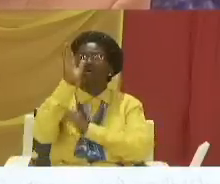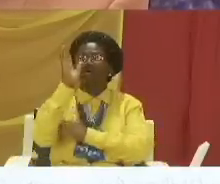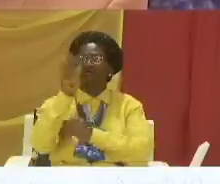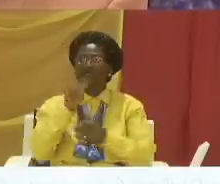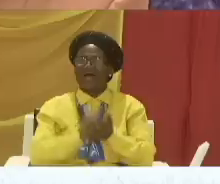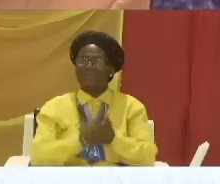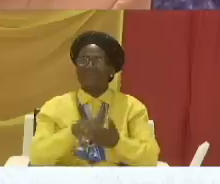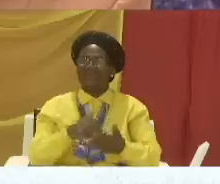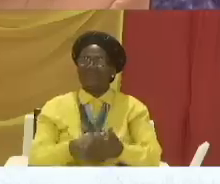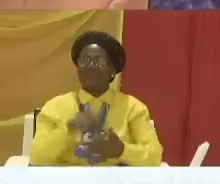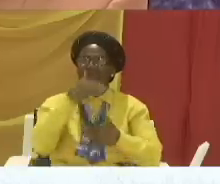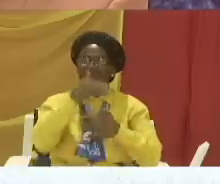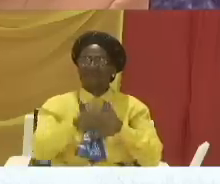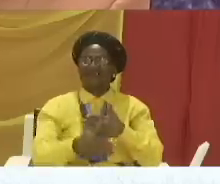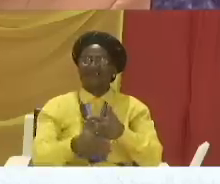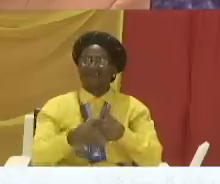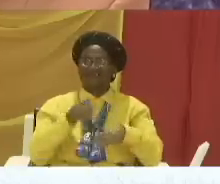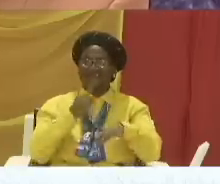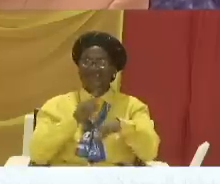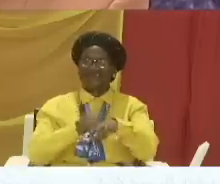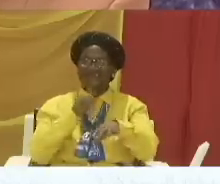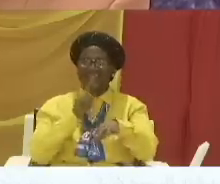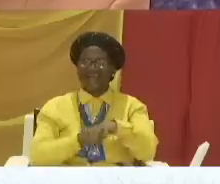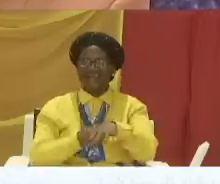next time you'll be carrying your own baby.